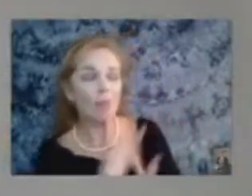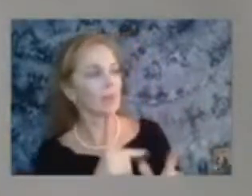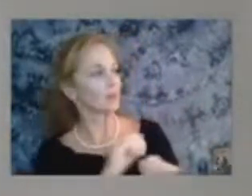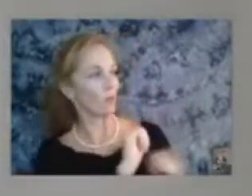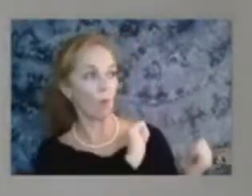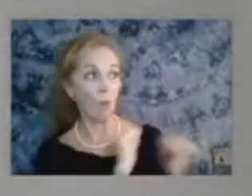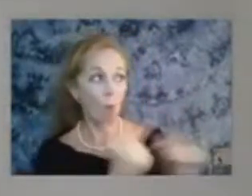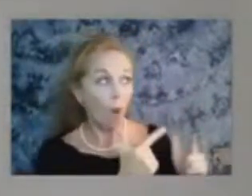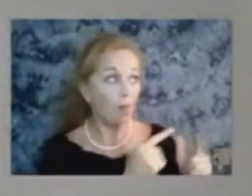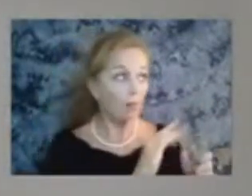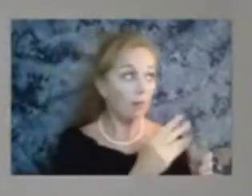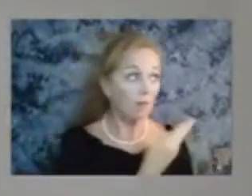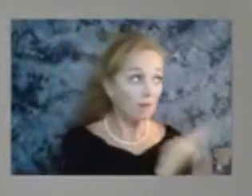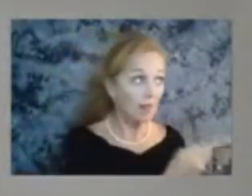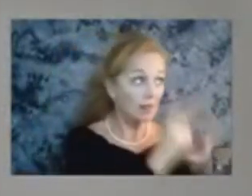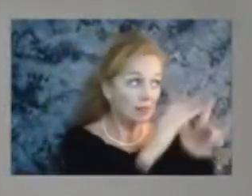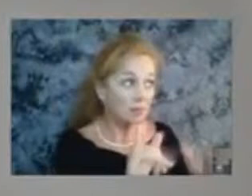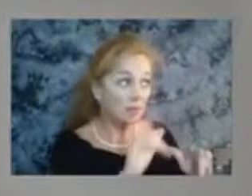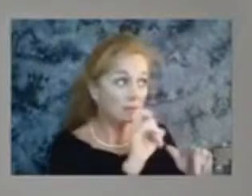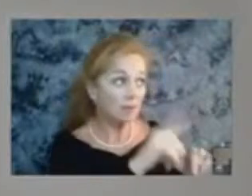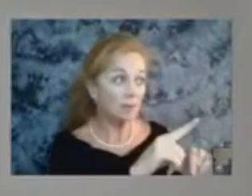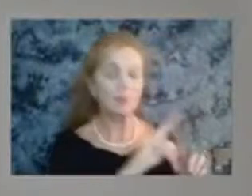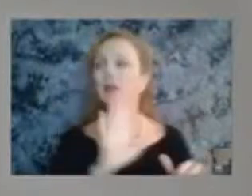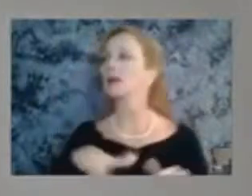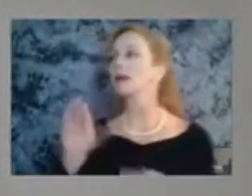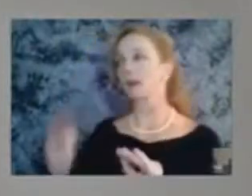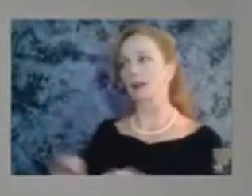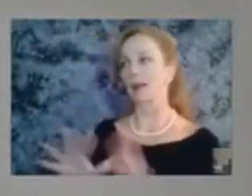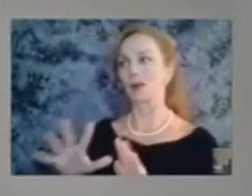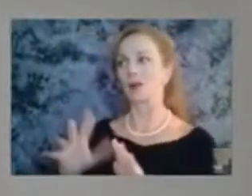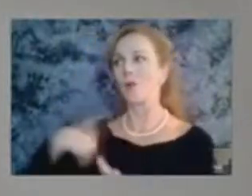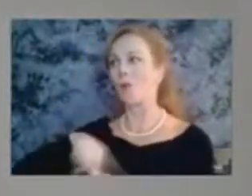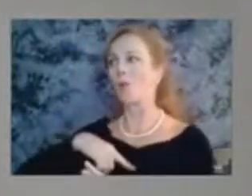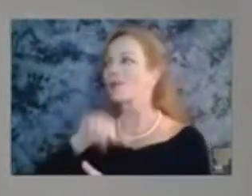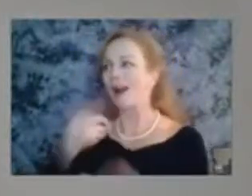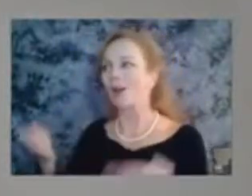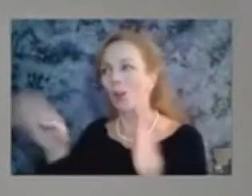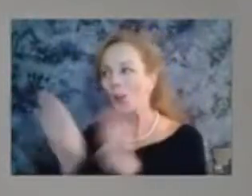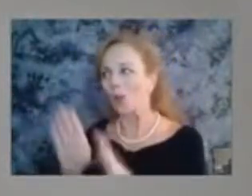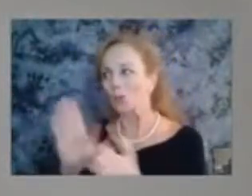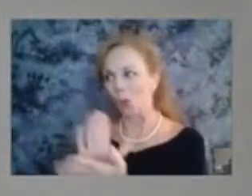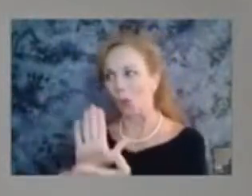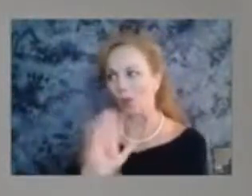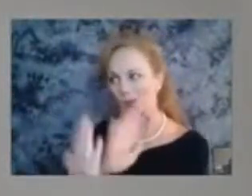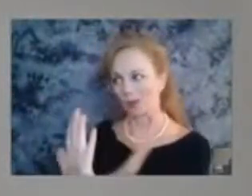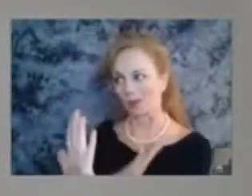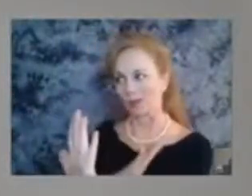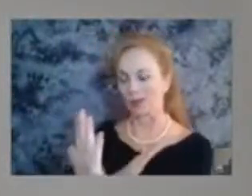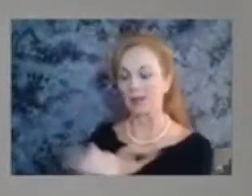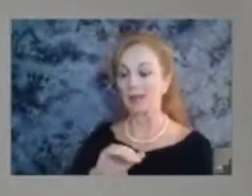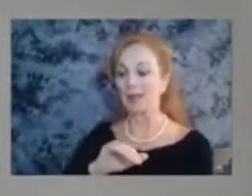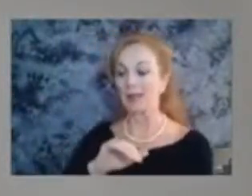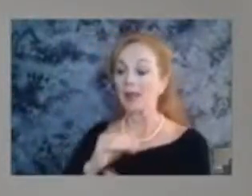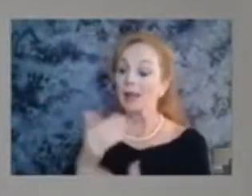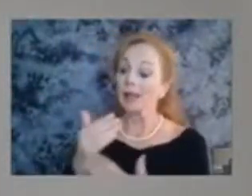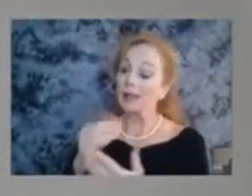let me just be clear that we don't close schools. Yeah. If there was, for any reason, we would transition back to C for that individual school.